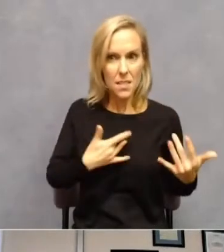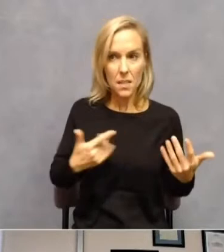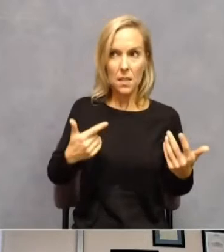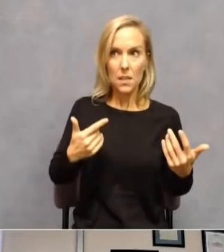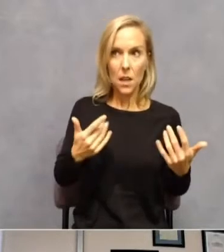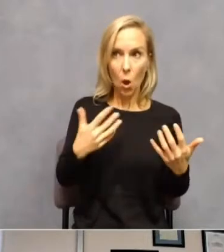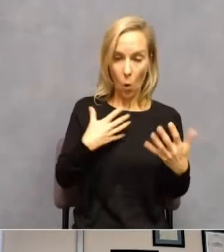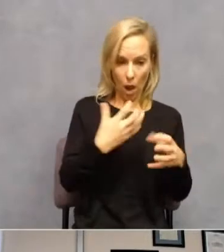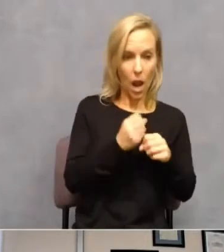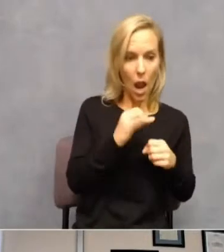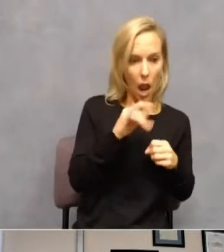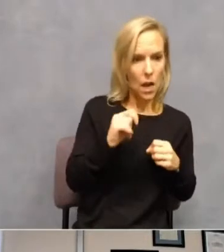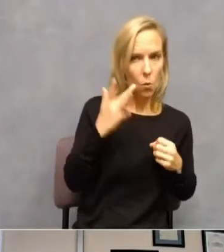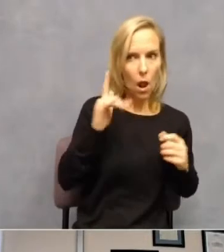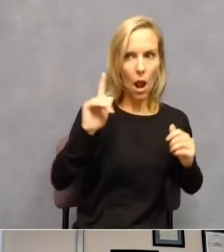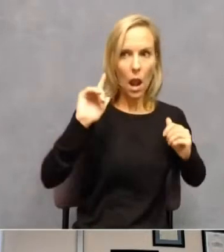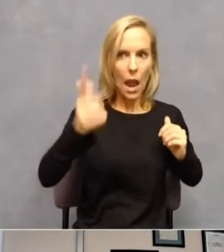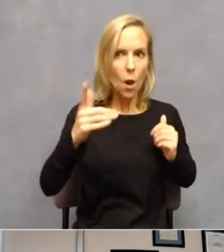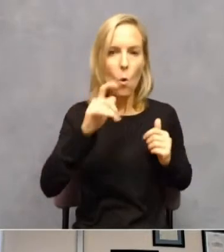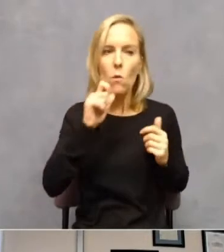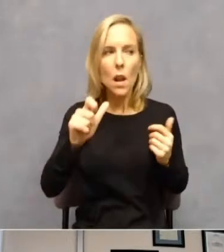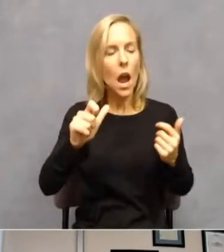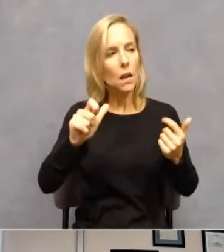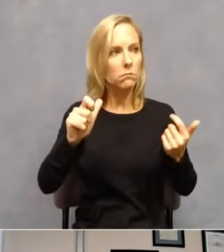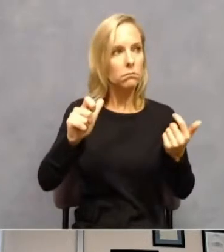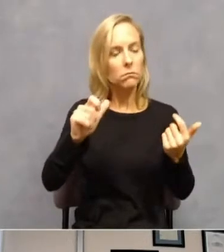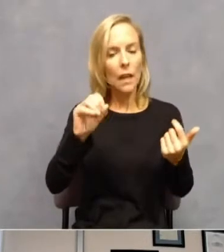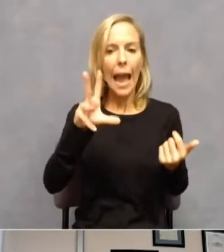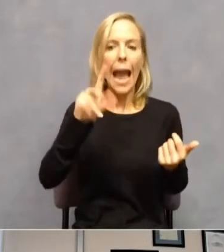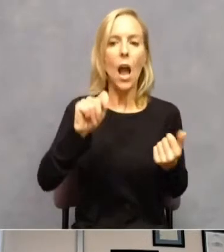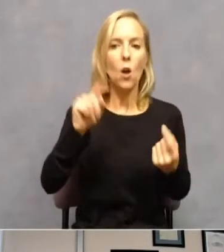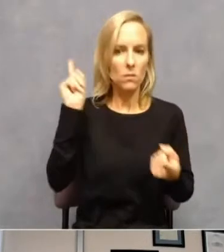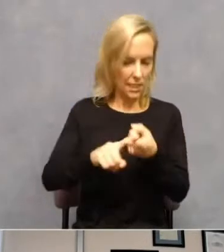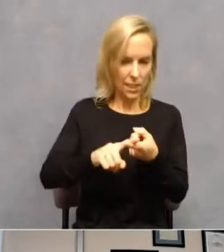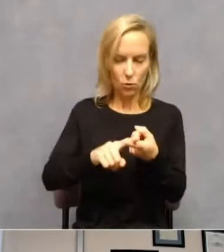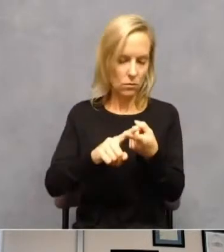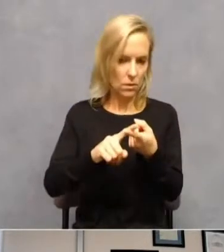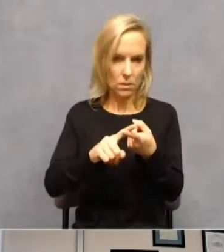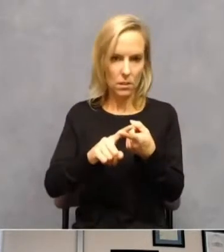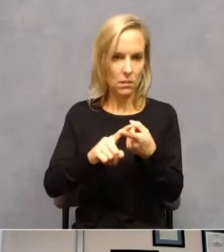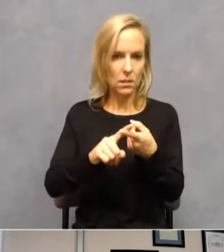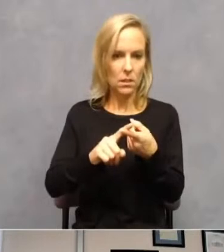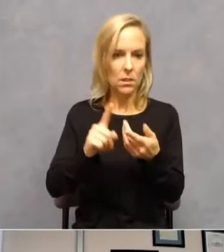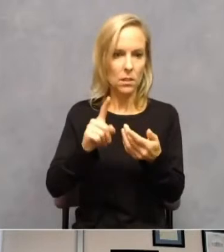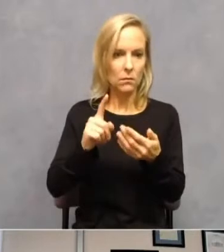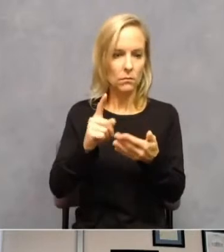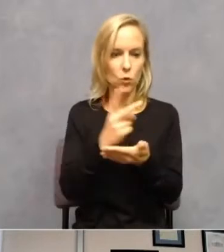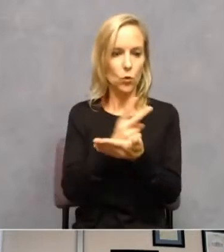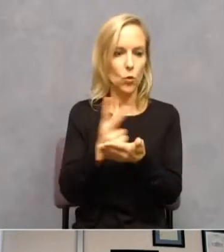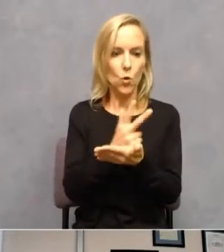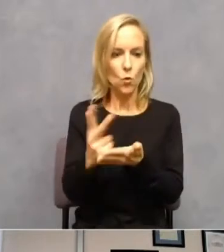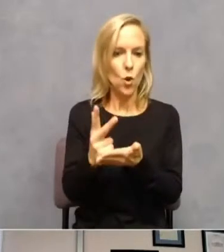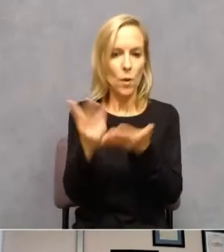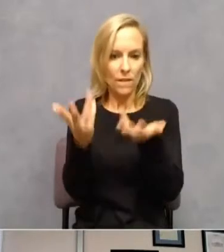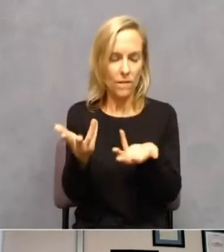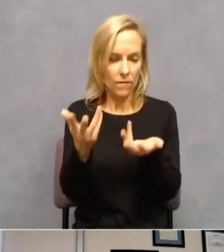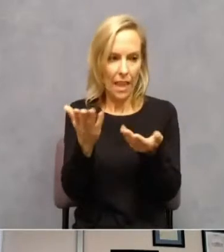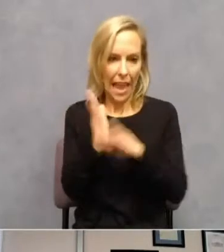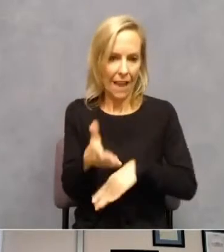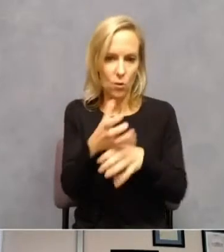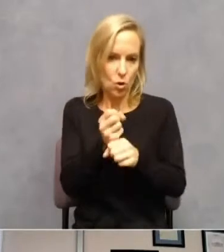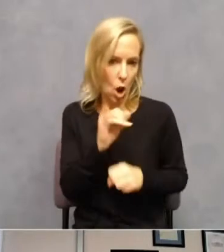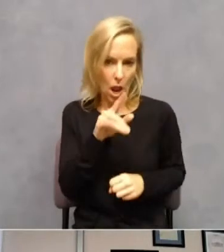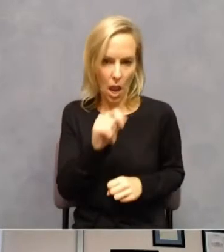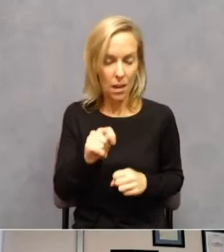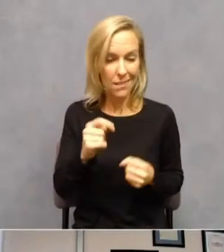why you're really not out of the woods until you're a couple weeks past the beginning of this infection. And then we know that it's even more